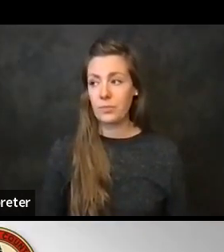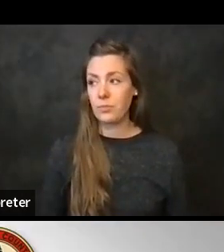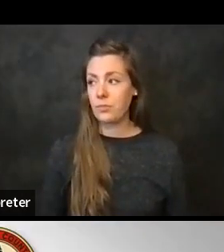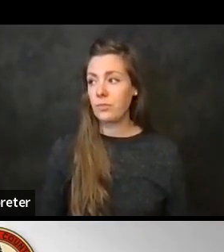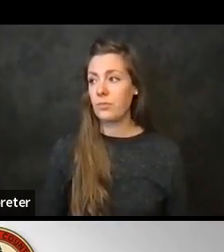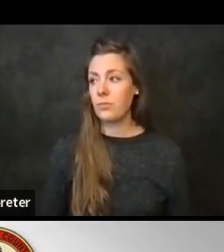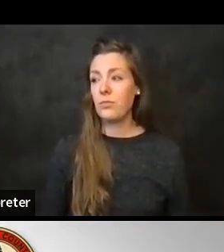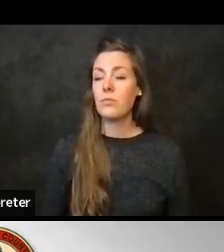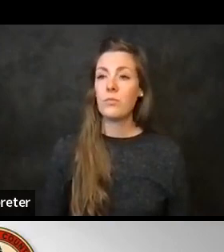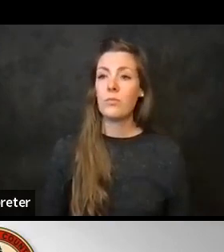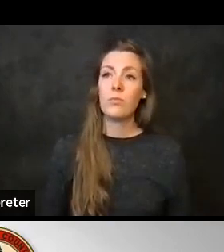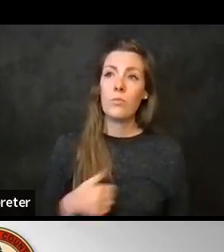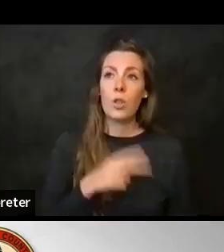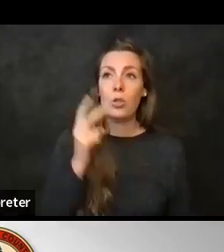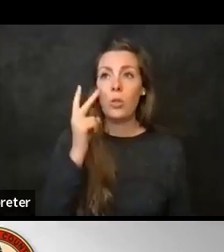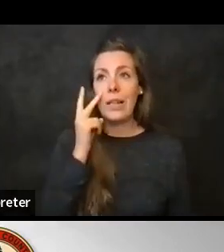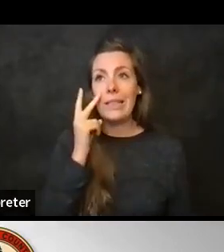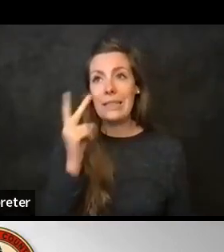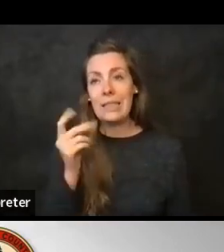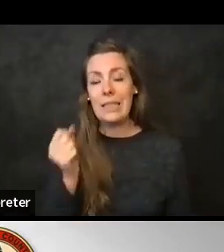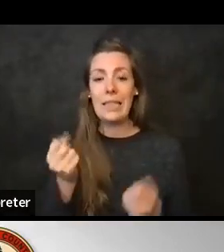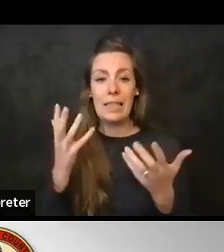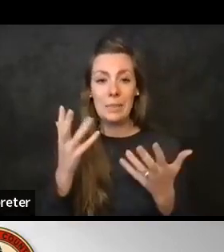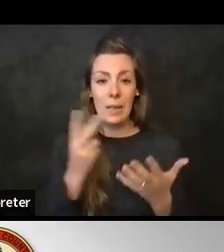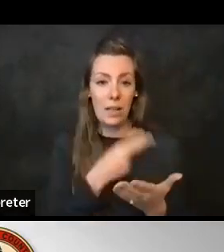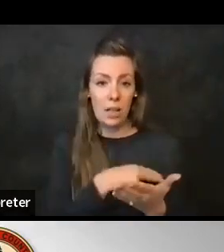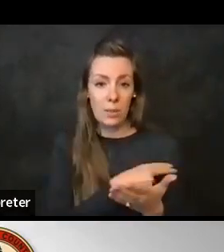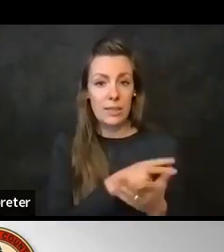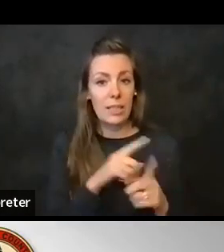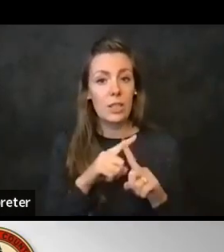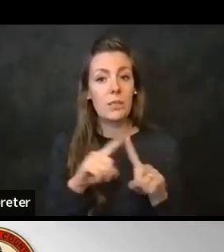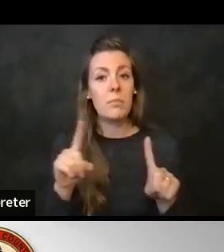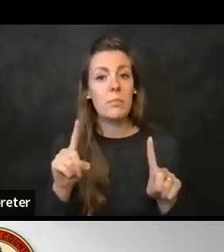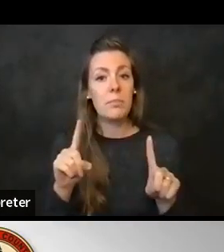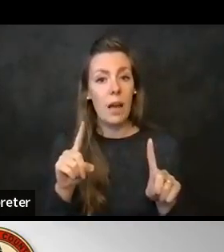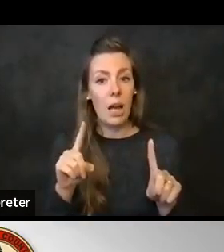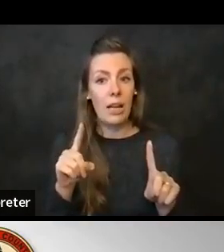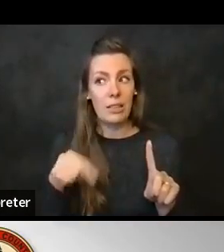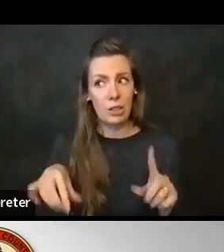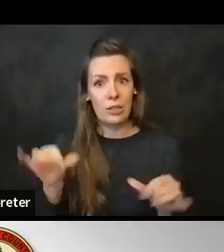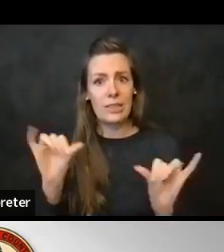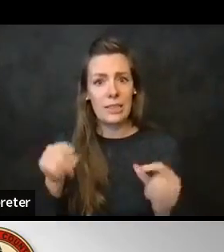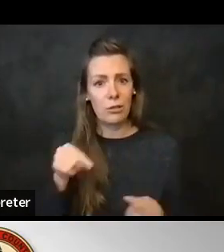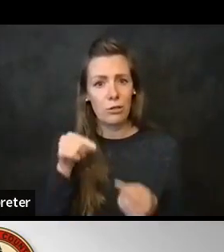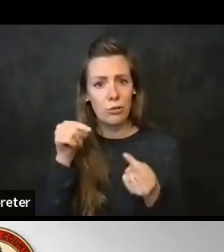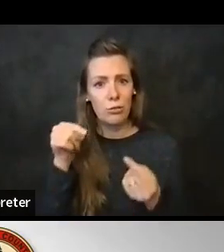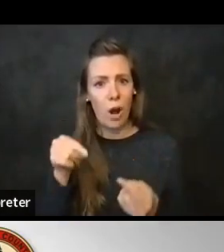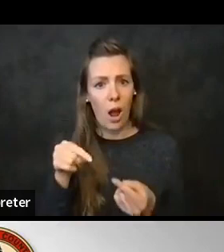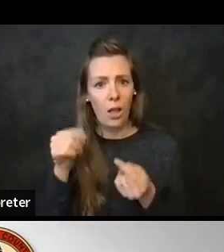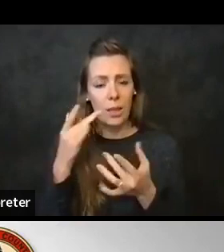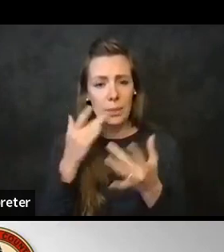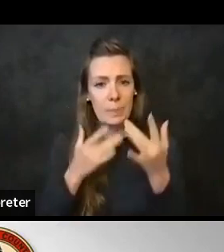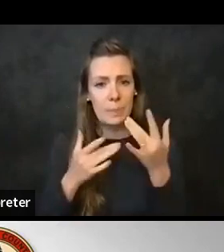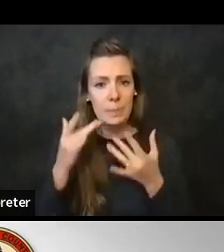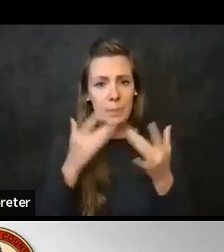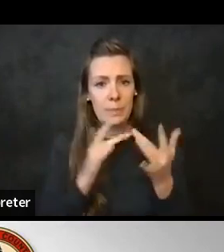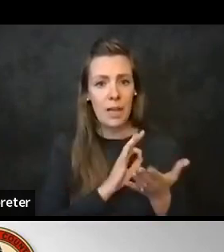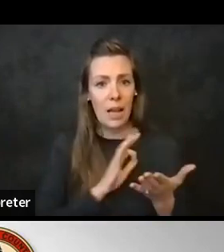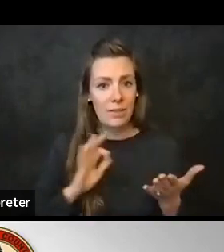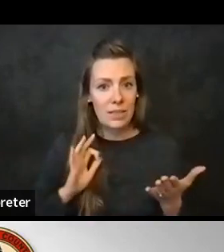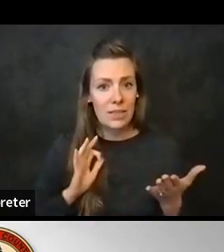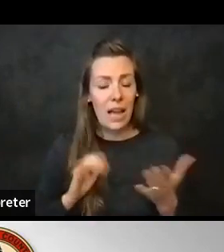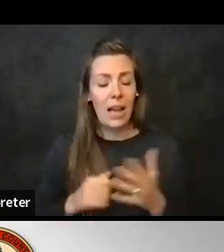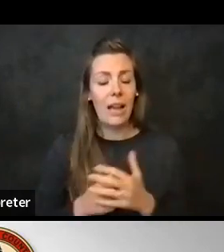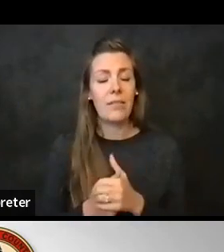So even though we're not seeing as many hospitalizations, our hospitals and clinics are struggling with staff shortages due to illness or the need to follow